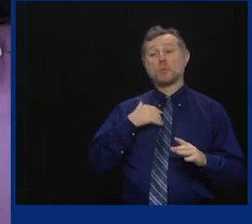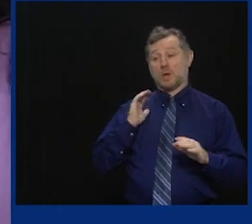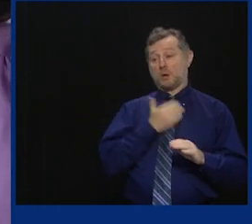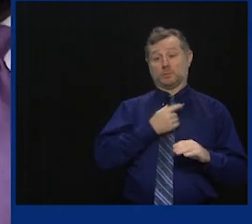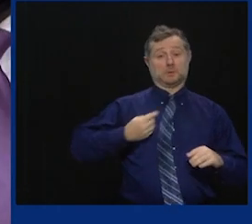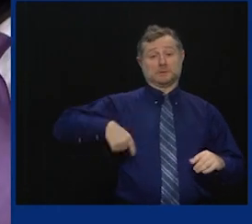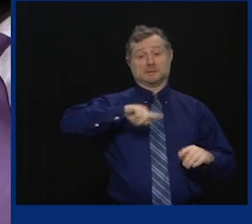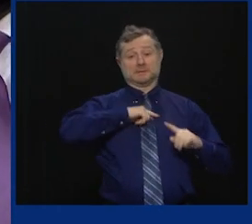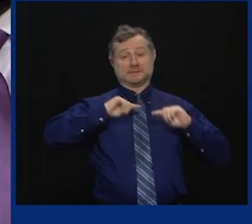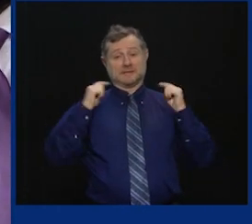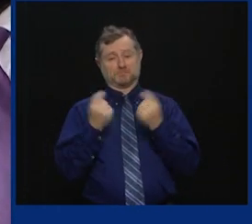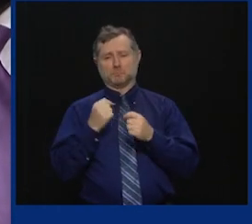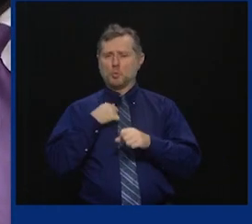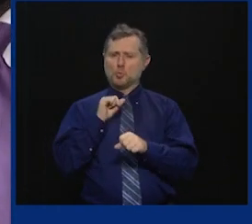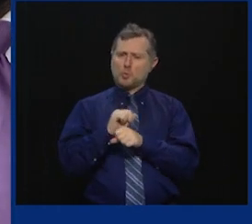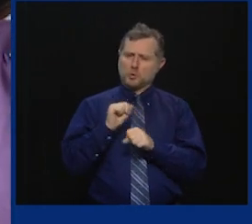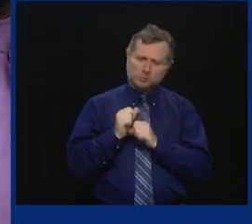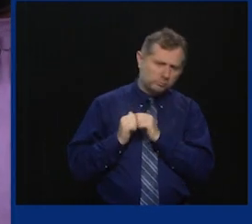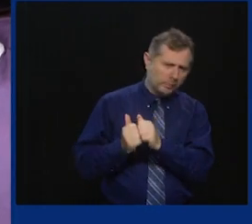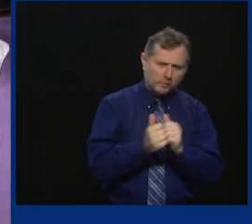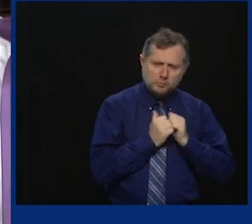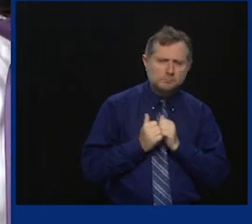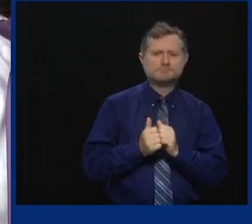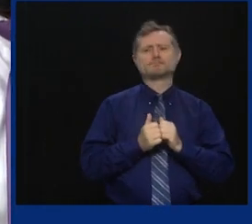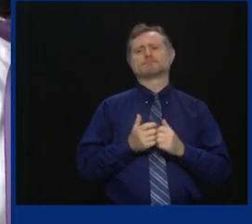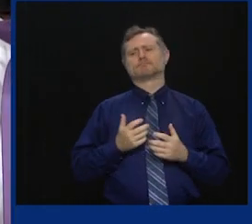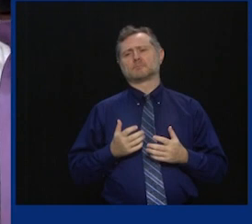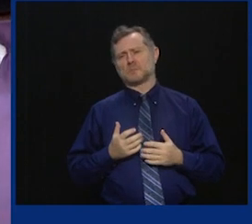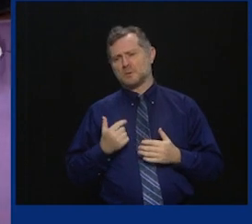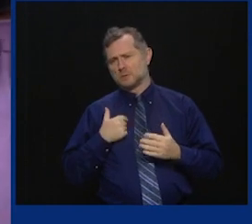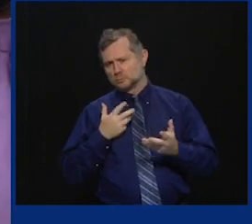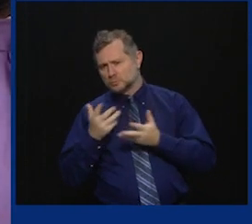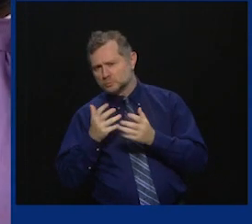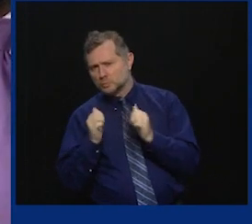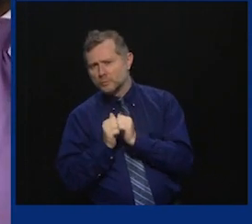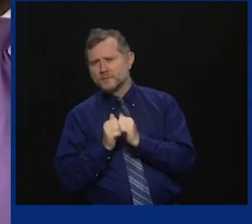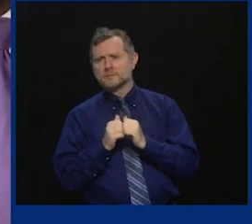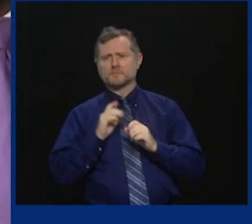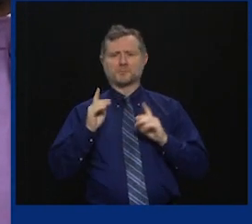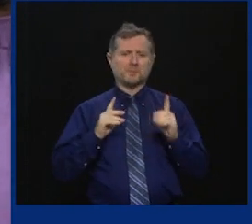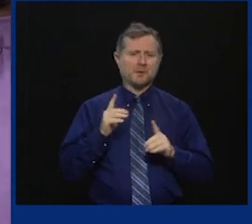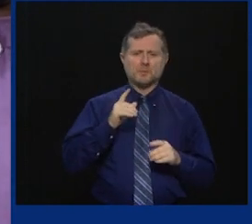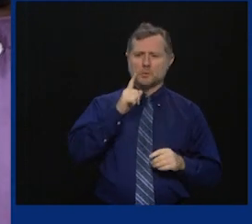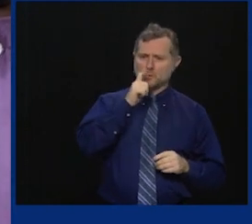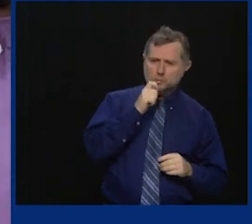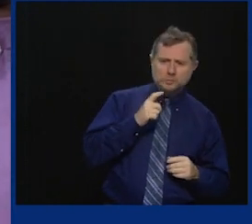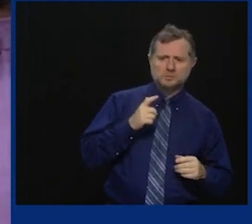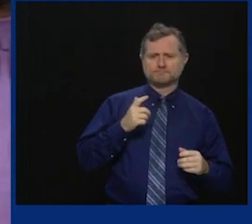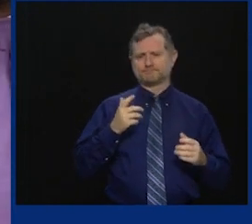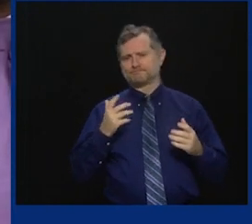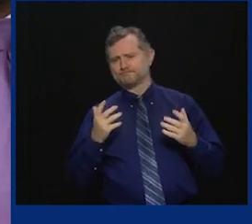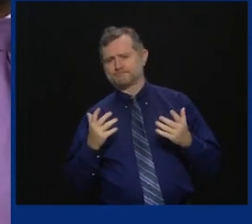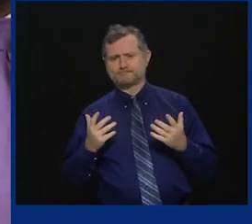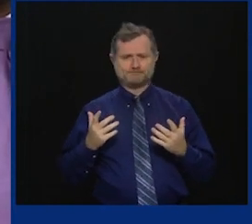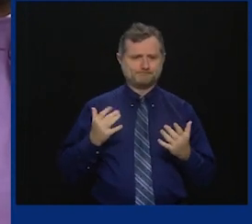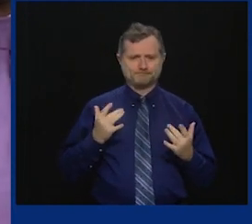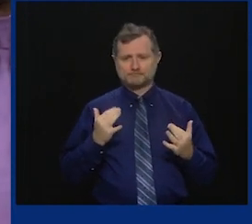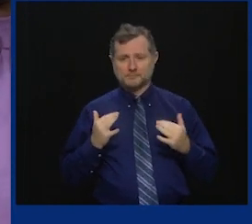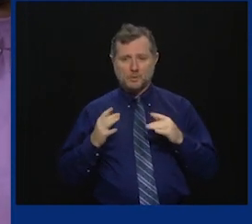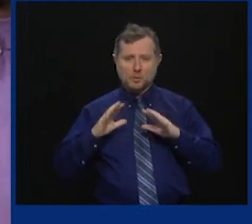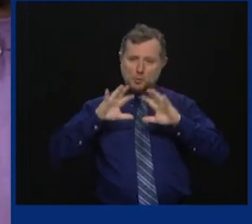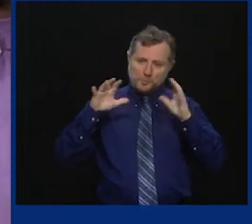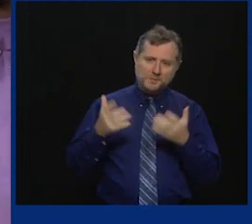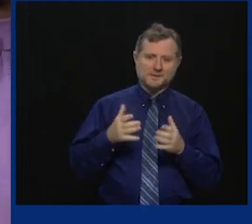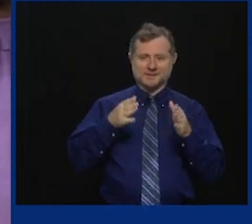the individuals, not the people who are on parole violations who are incarcerated on technicalities. There's also a group of individuals that